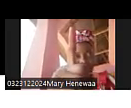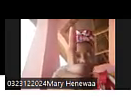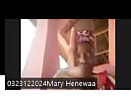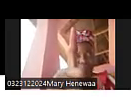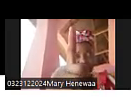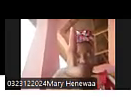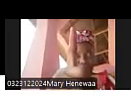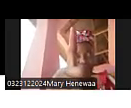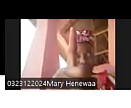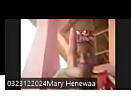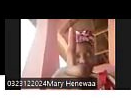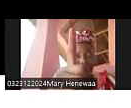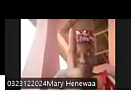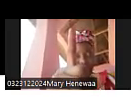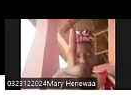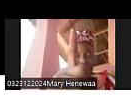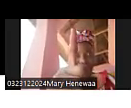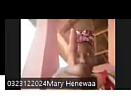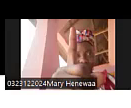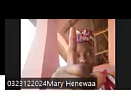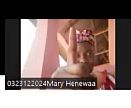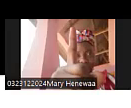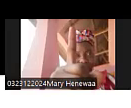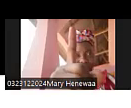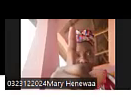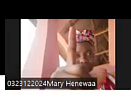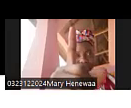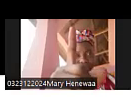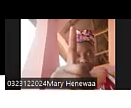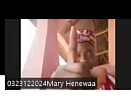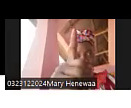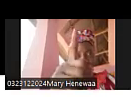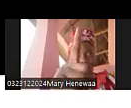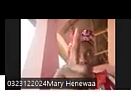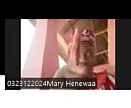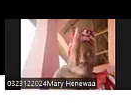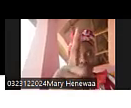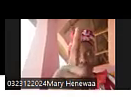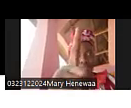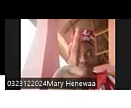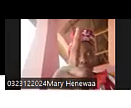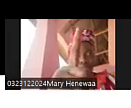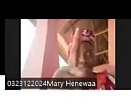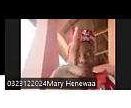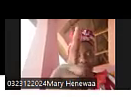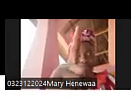Cassandra, you are still looking for some of the letters. Some of the alphabet are not showing.